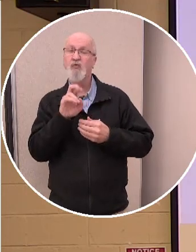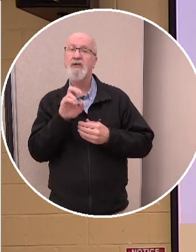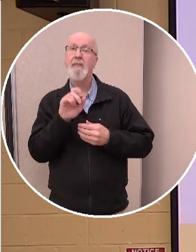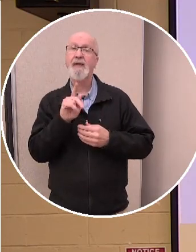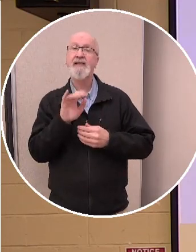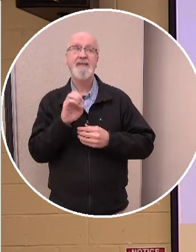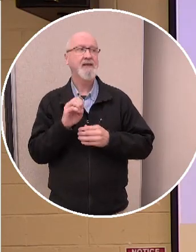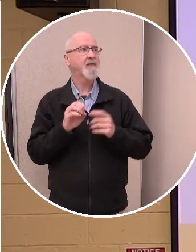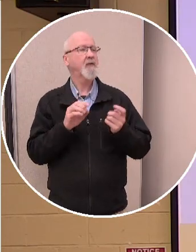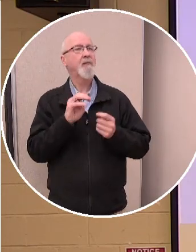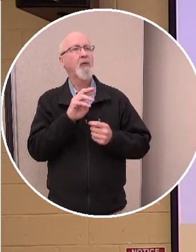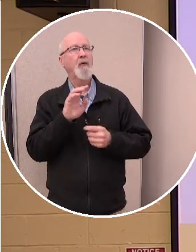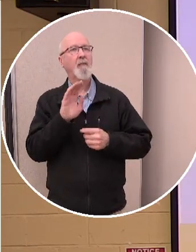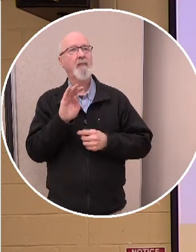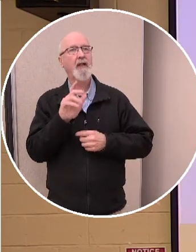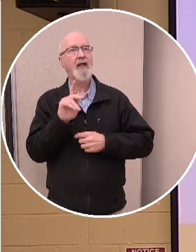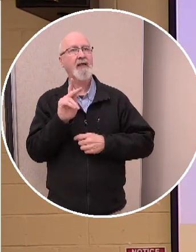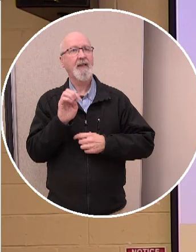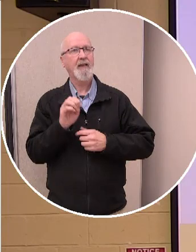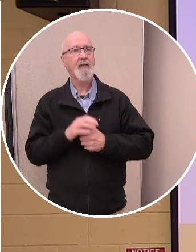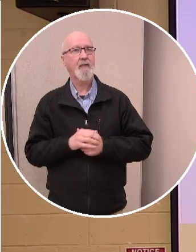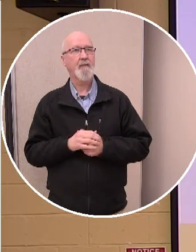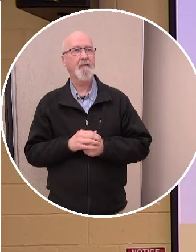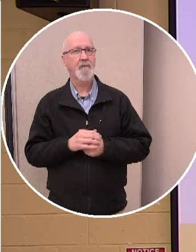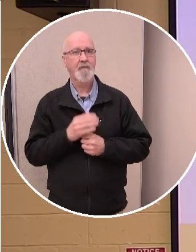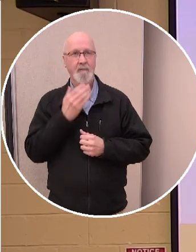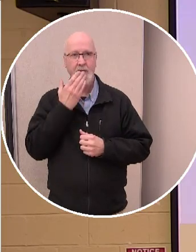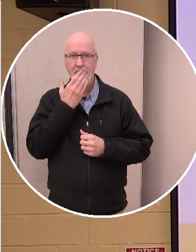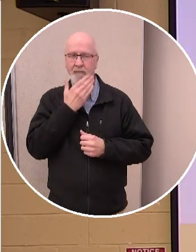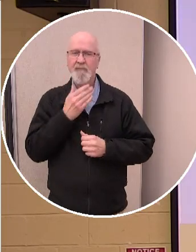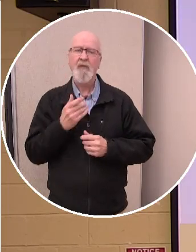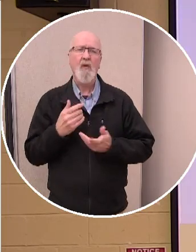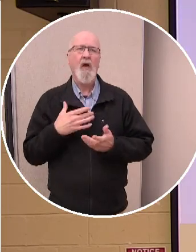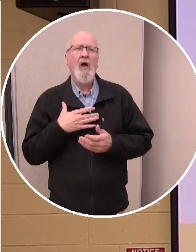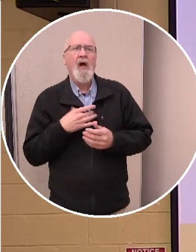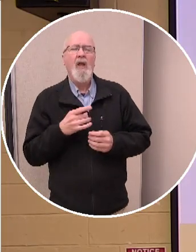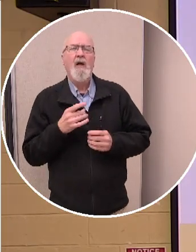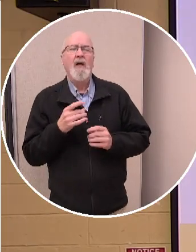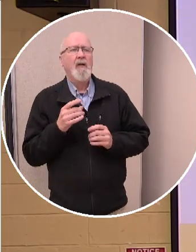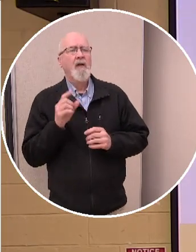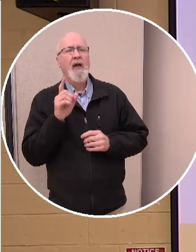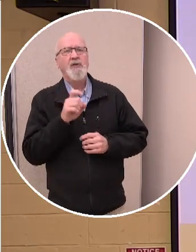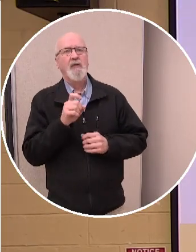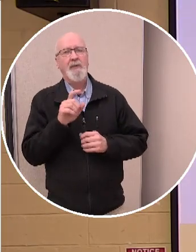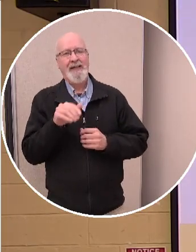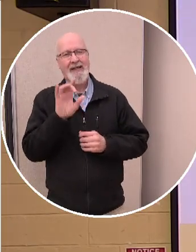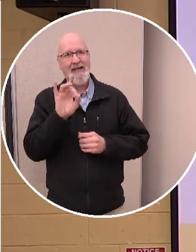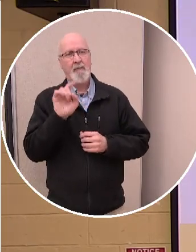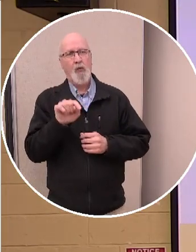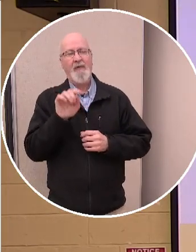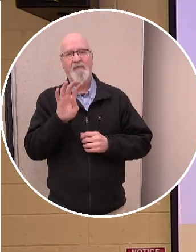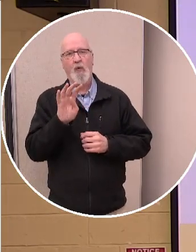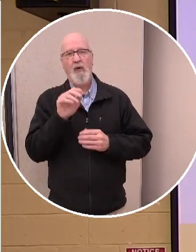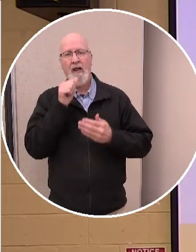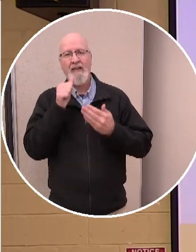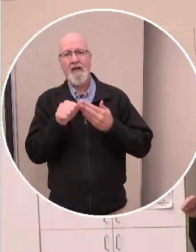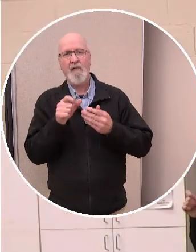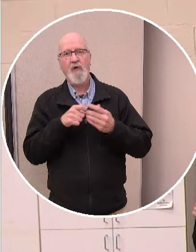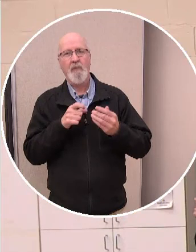Trustee Blake. Yes, I'd like to direct your attention to 8.4, the letter